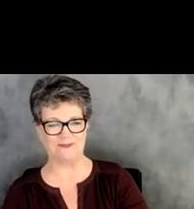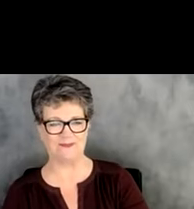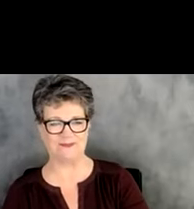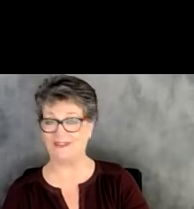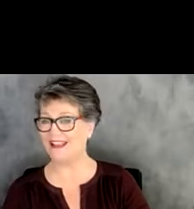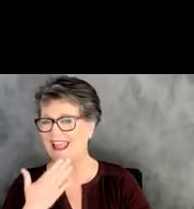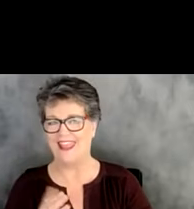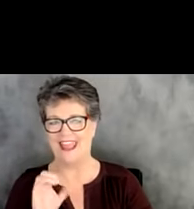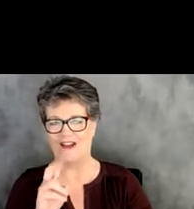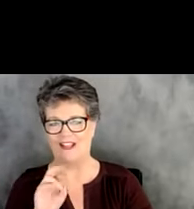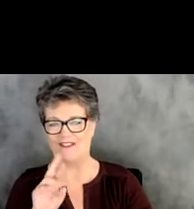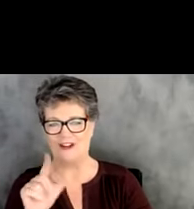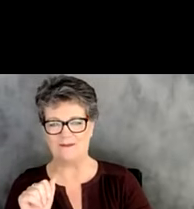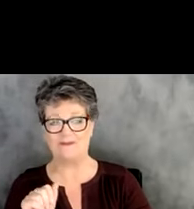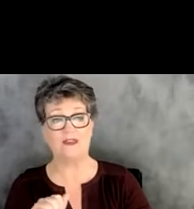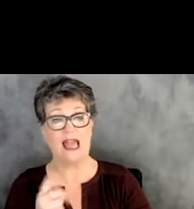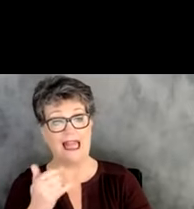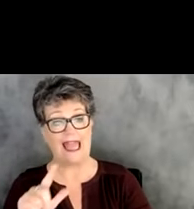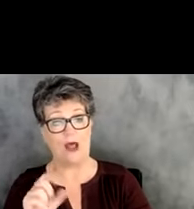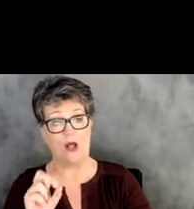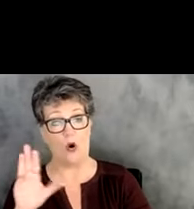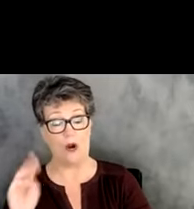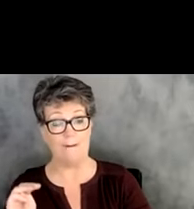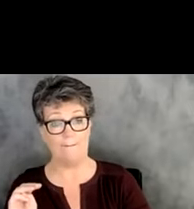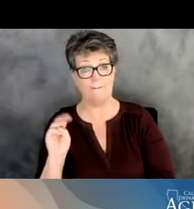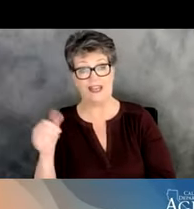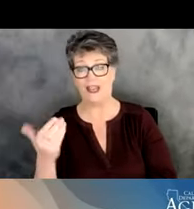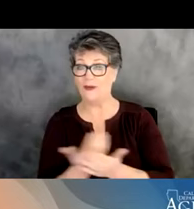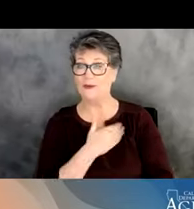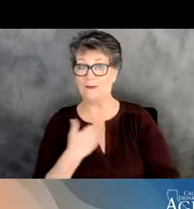Thank you, Elvira. Next we have Gail Oram, another new member.